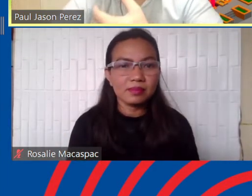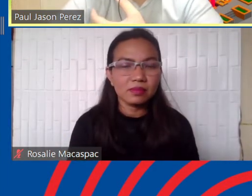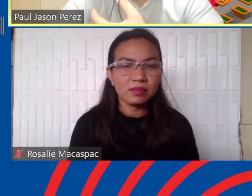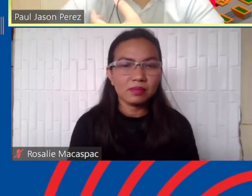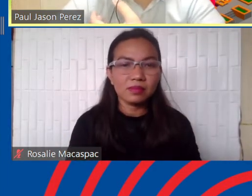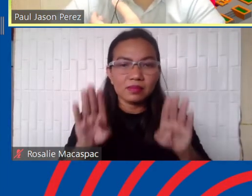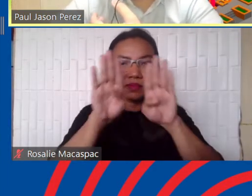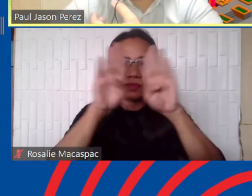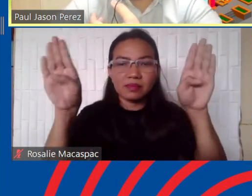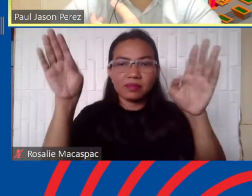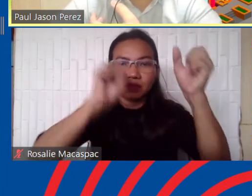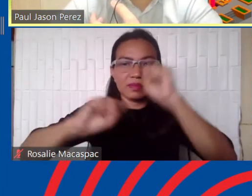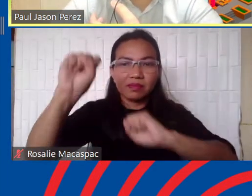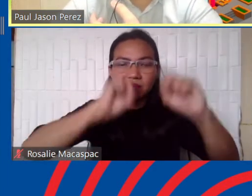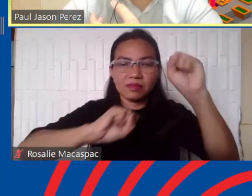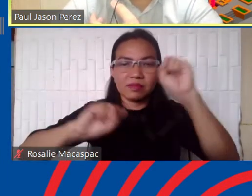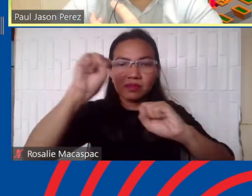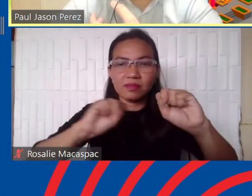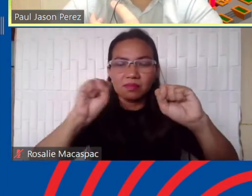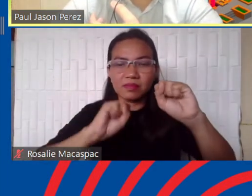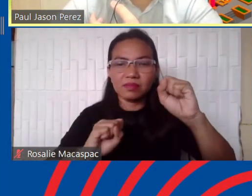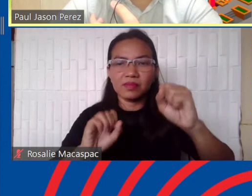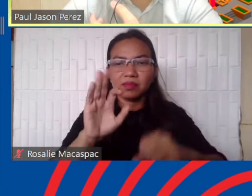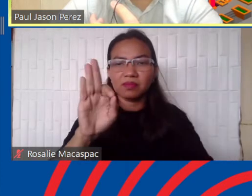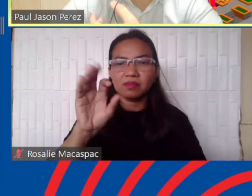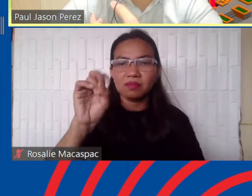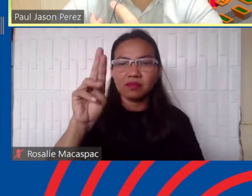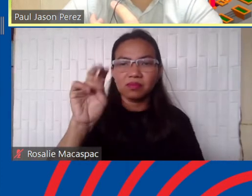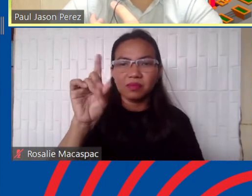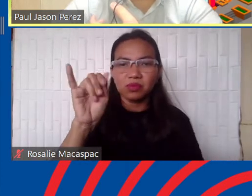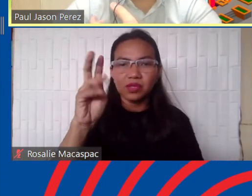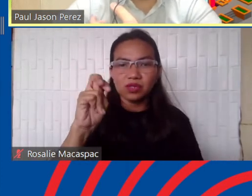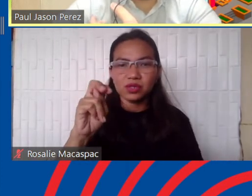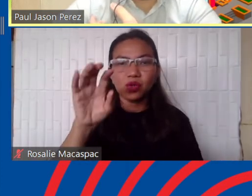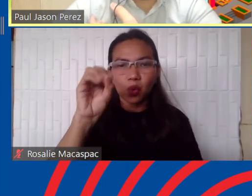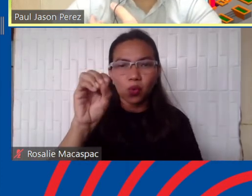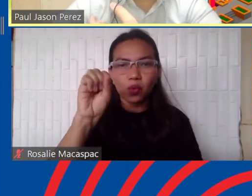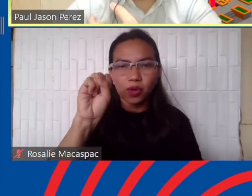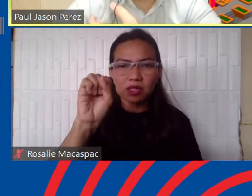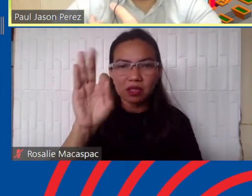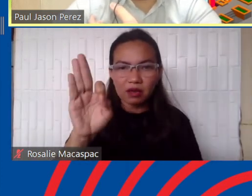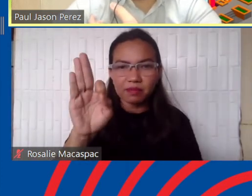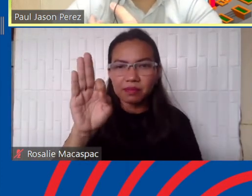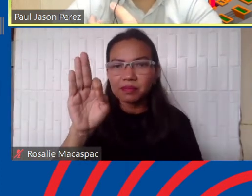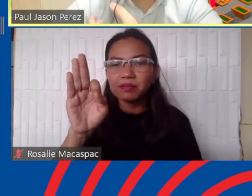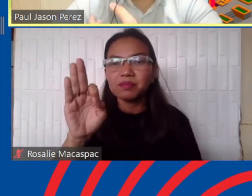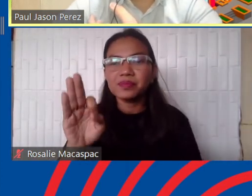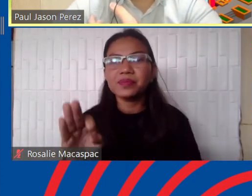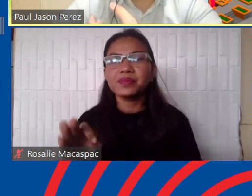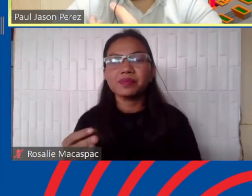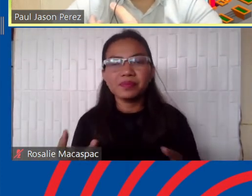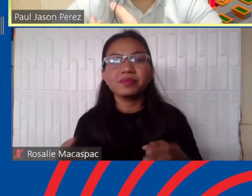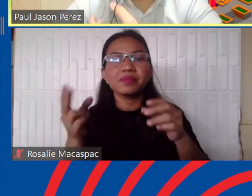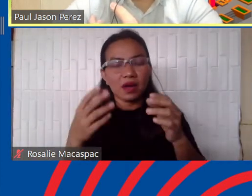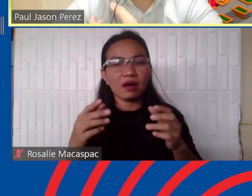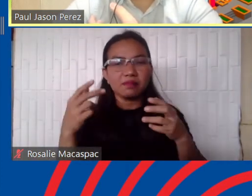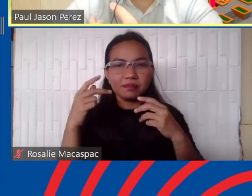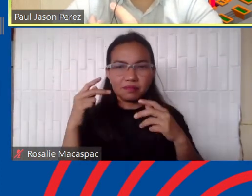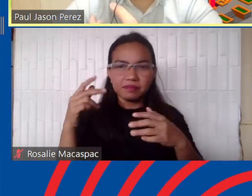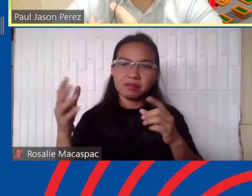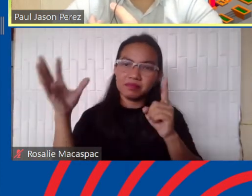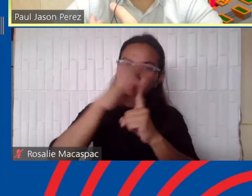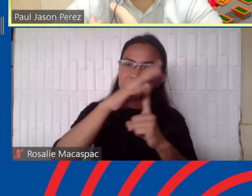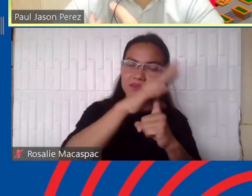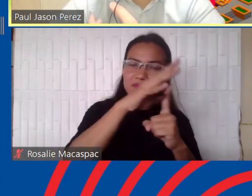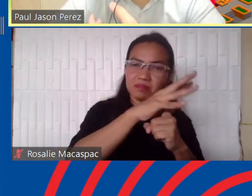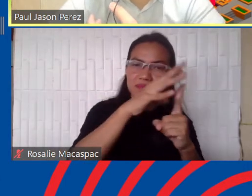Open Science Foundation, or the OSF.io. This is increasingly becoming popular among